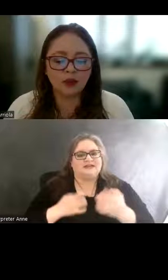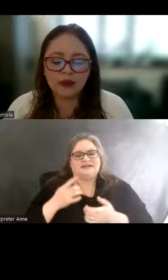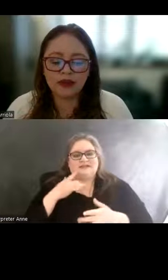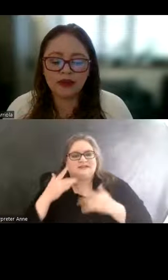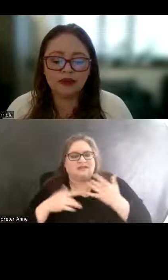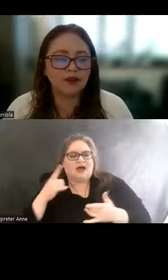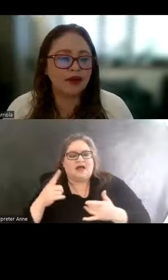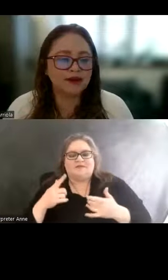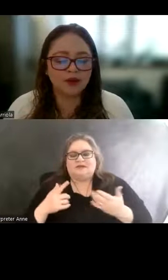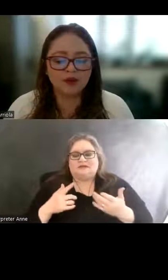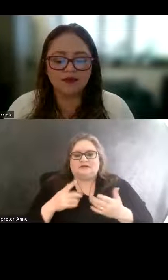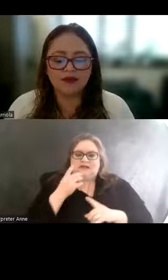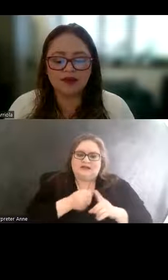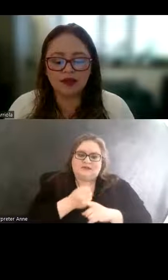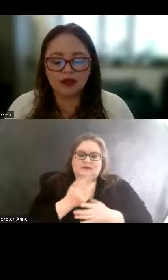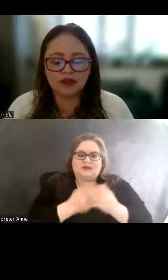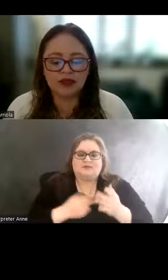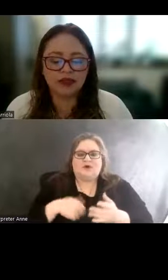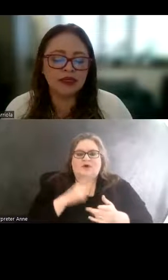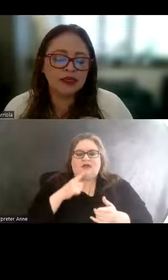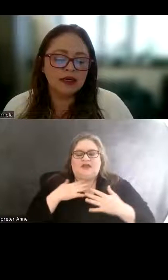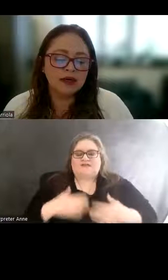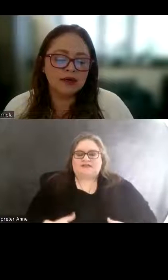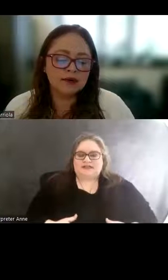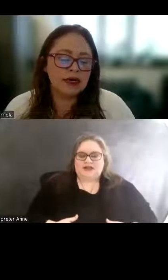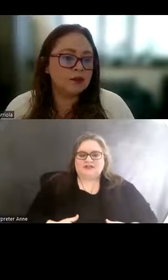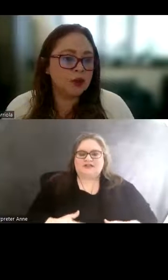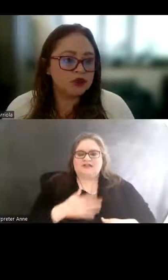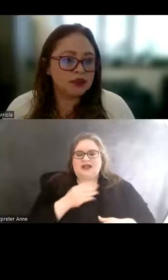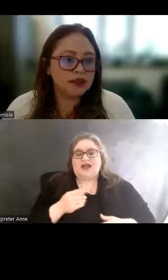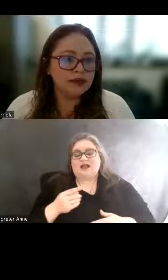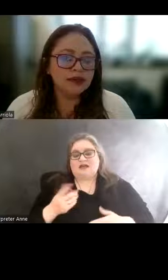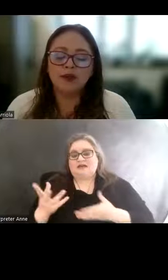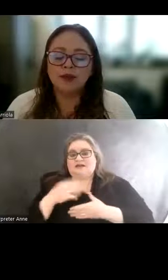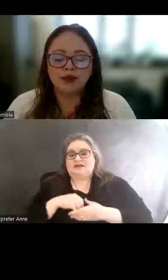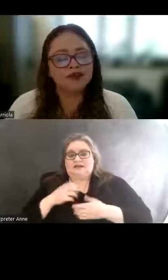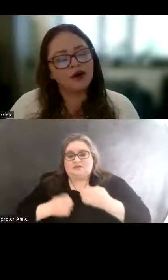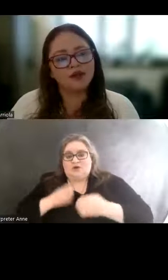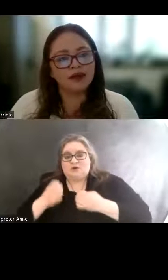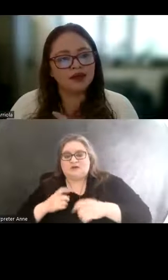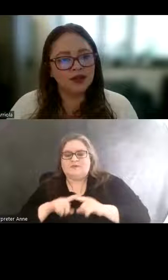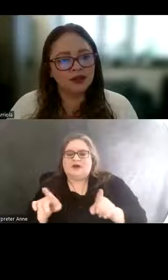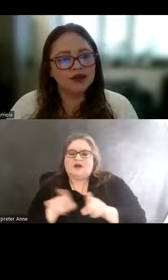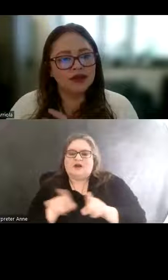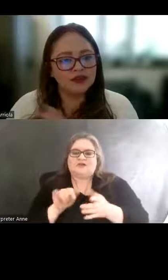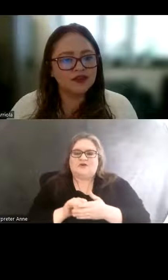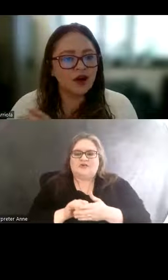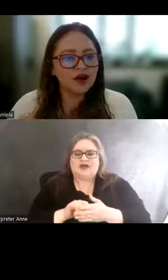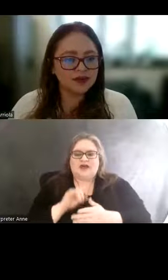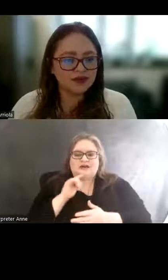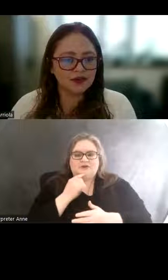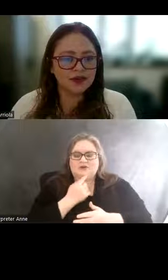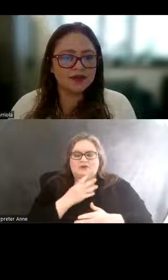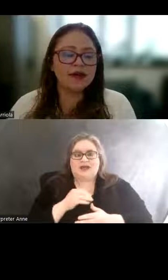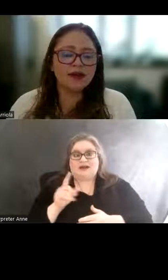and well-being. It impacts us both physiologically and emotionally. But there's also that acute and